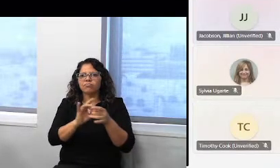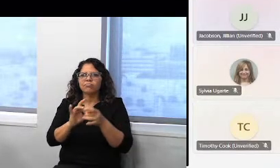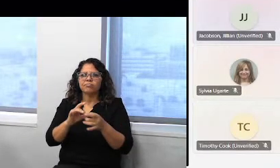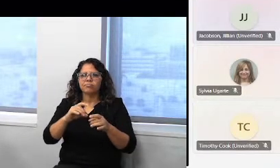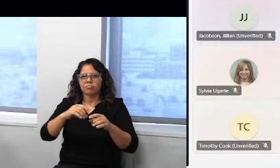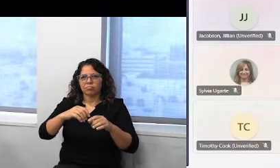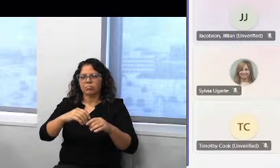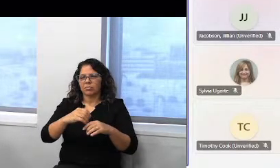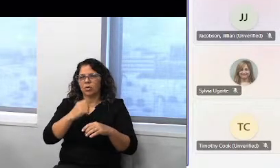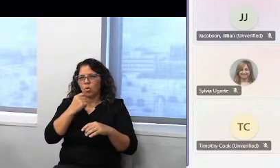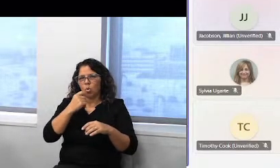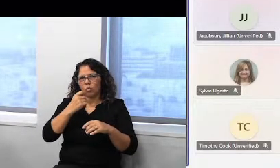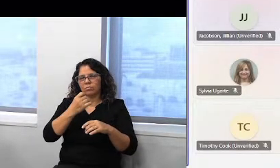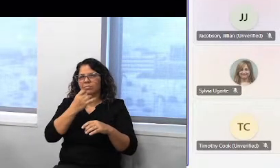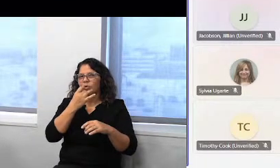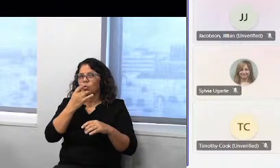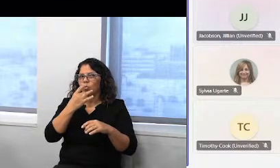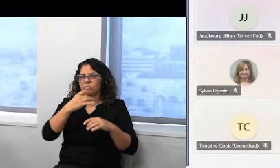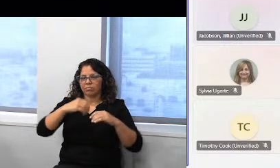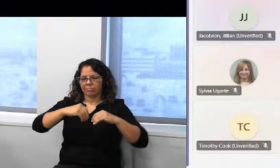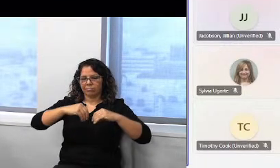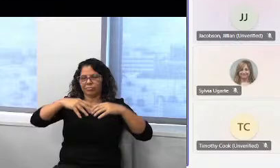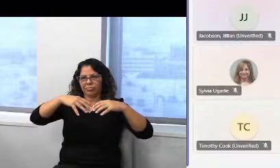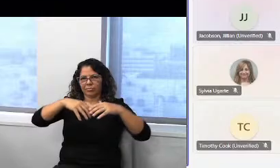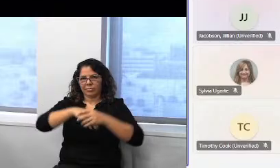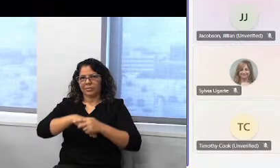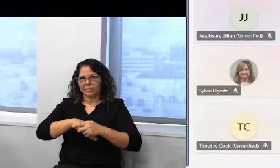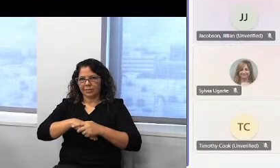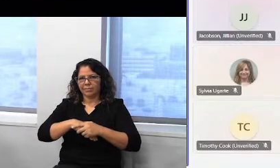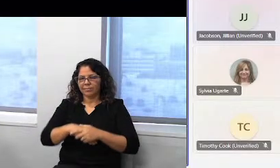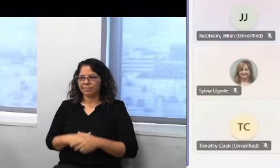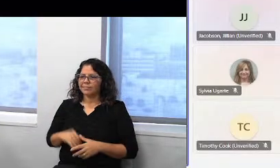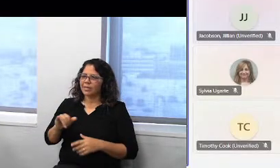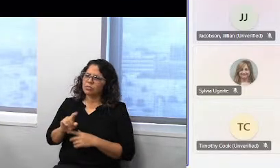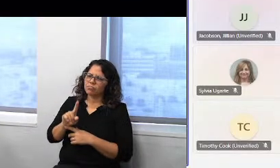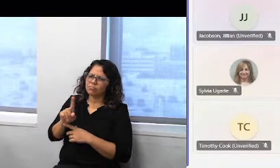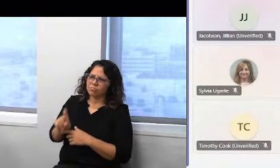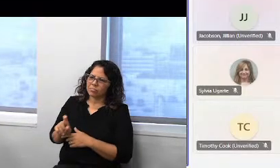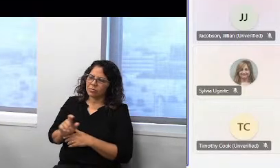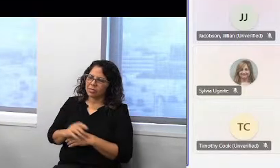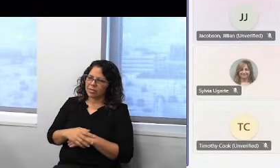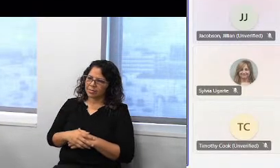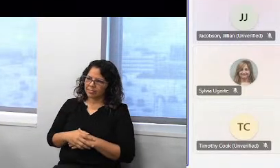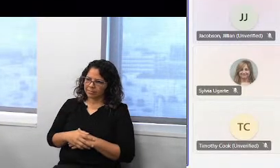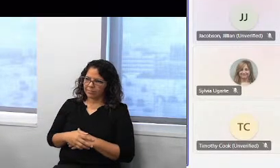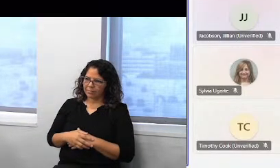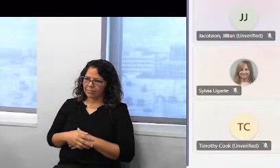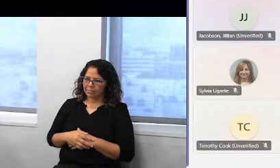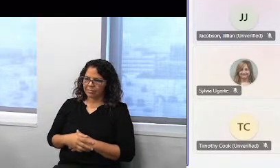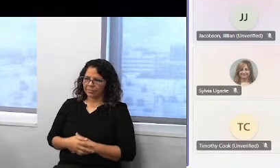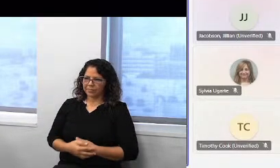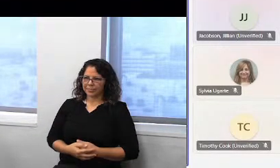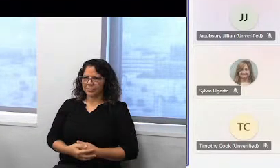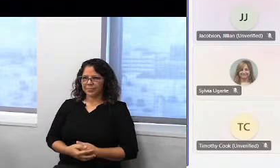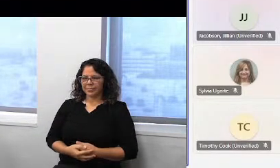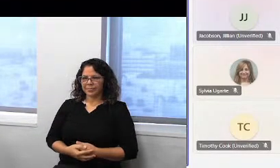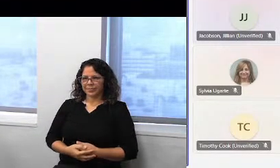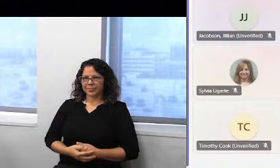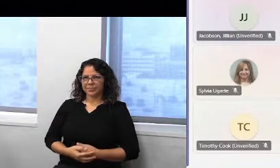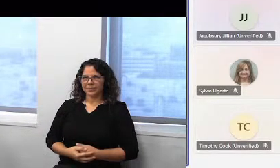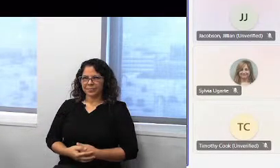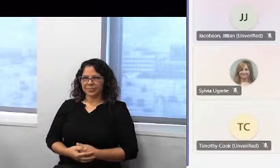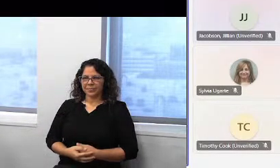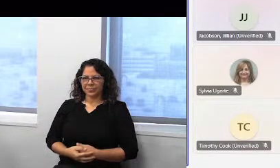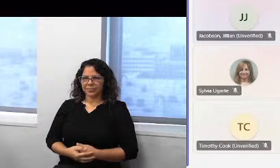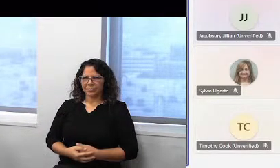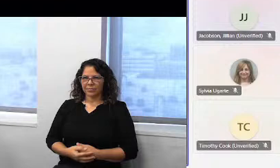Yeah, so that leads into kind of my next line of questioning, I guess, in terms of, there's, quite a substantial amount of